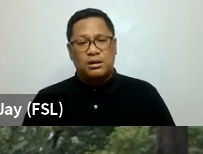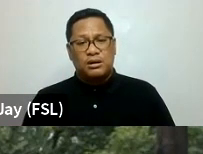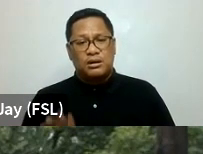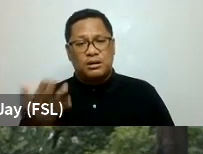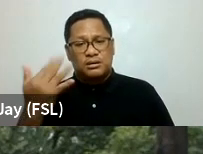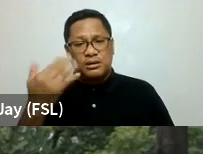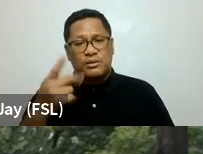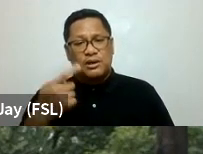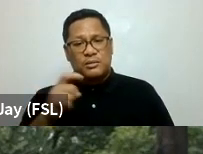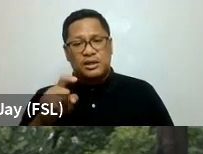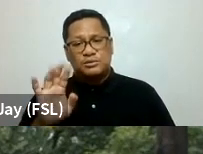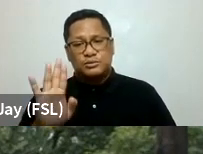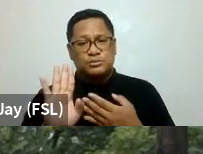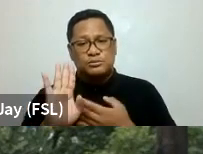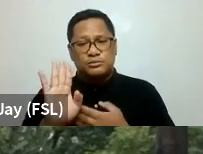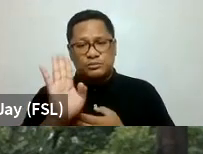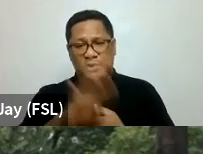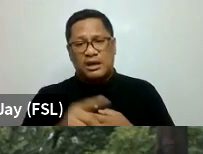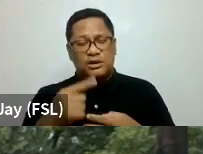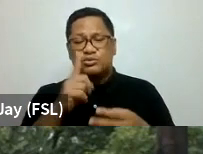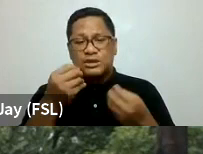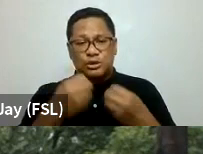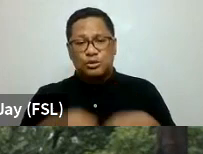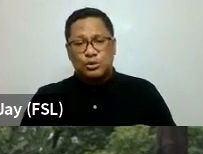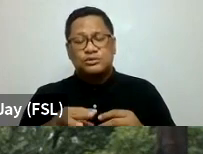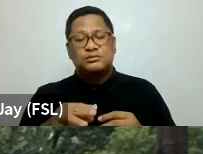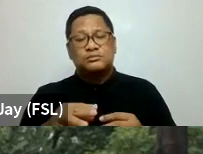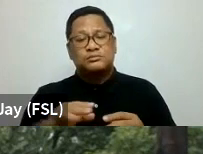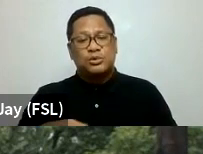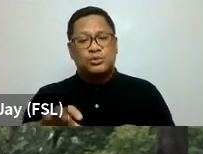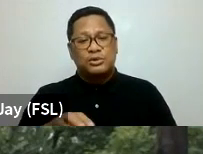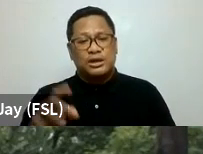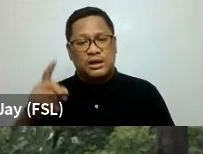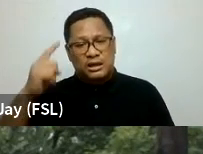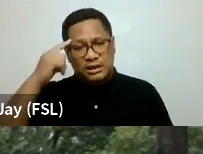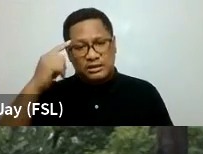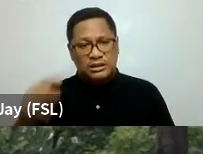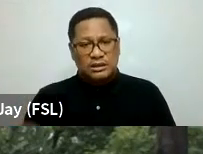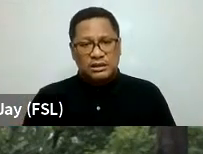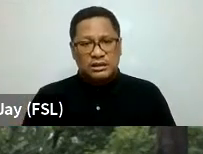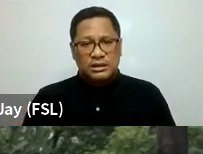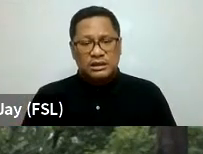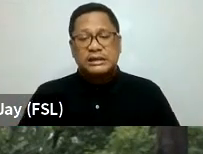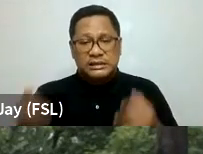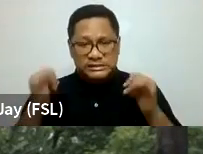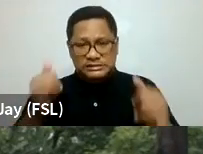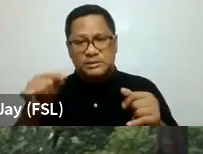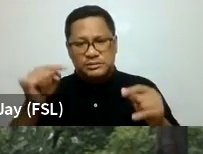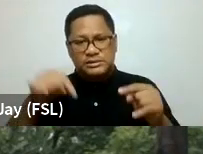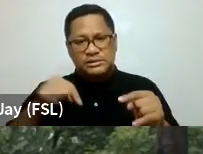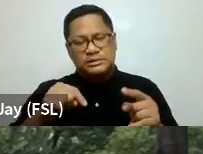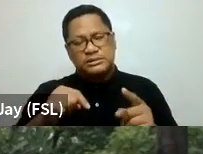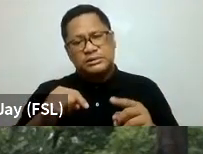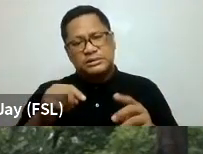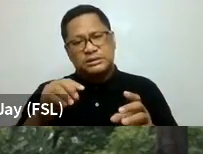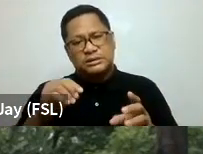go back. I lost my job dito sa UST. I think similar yung situation.